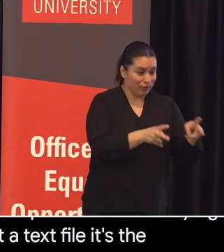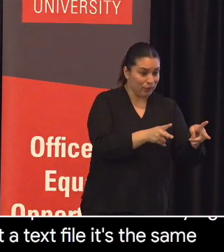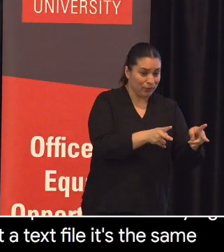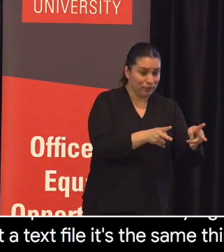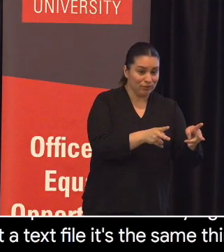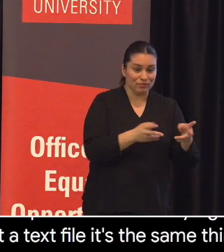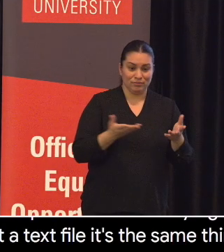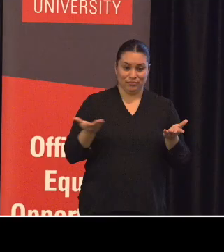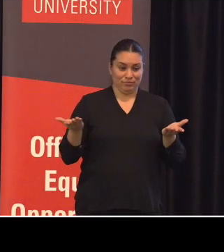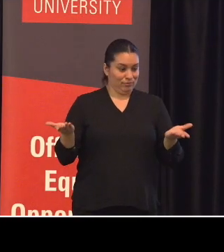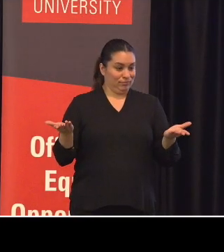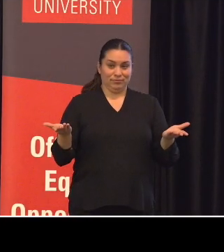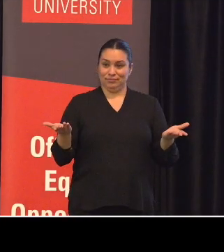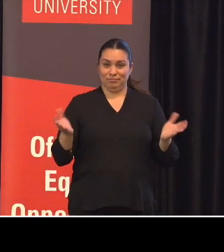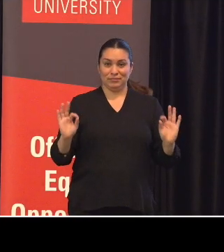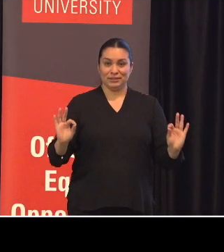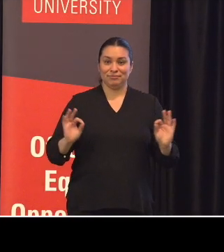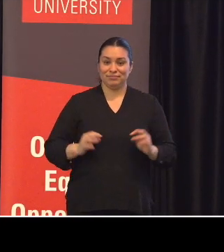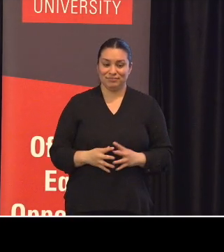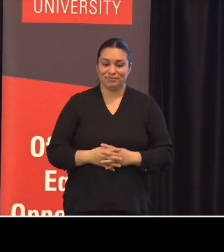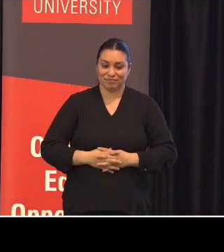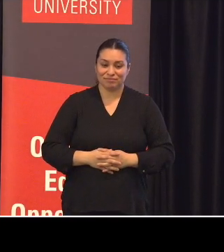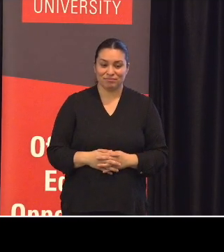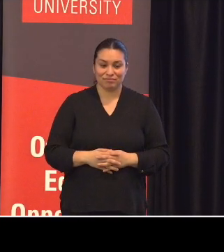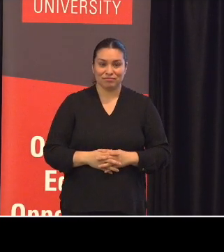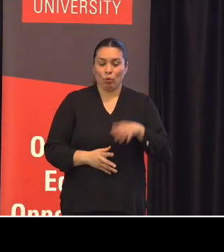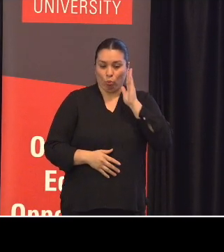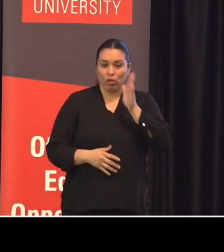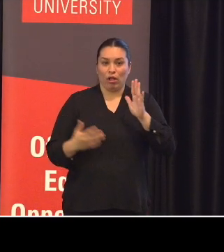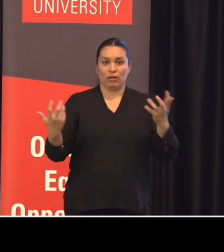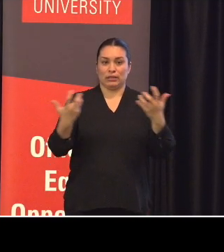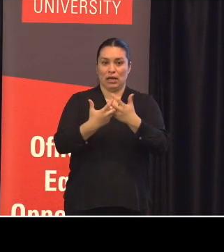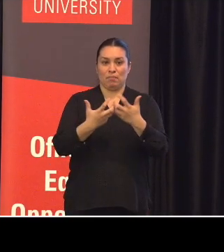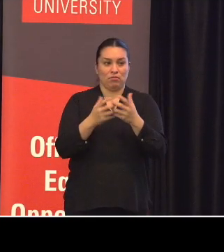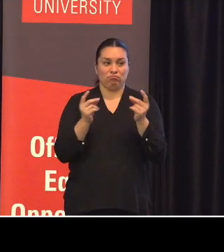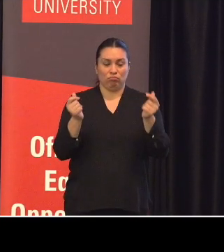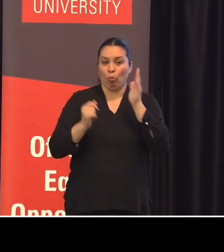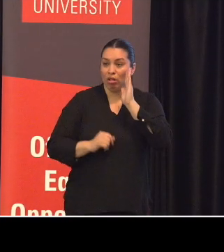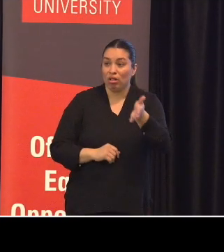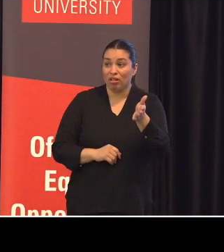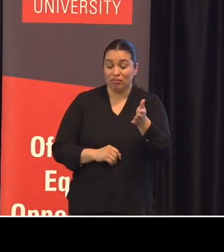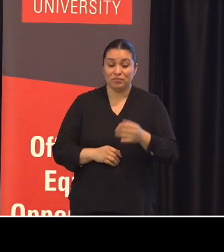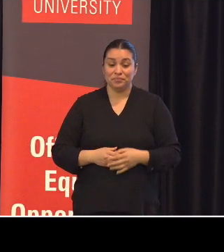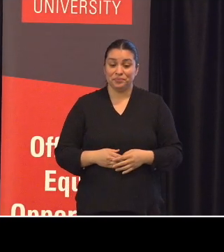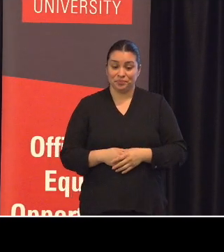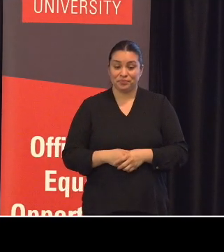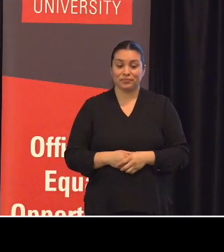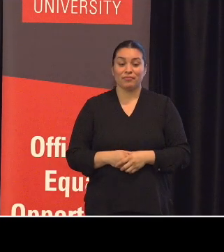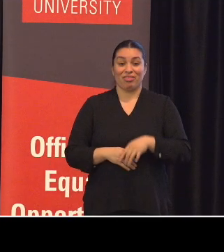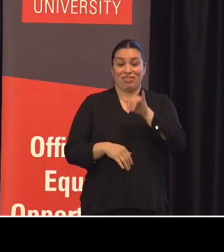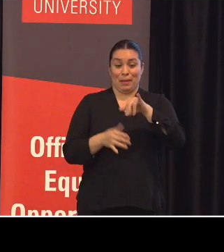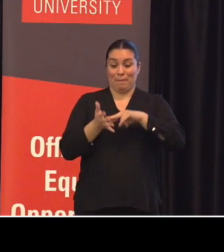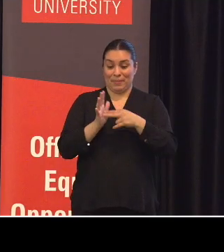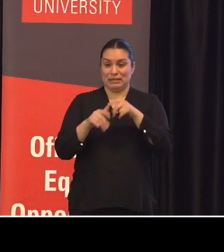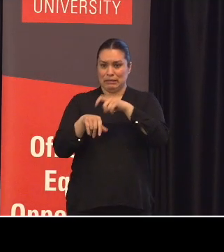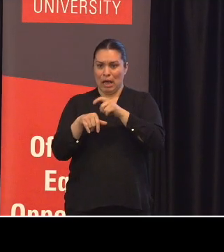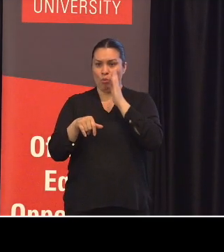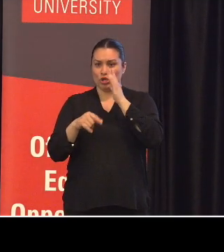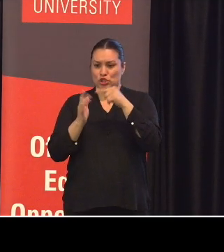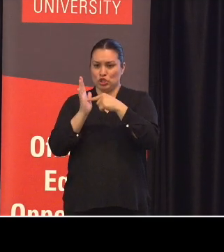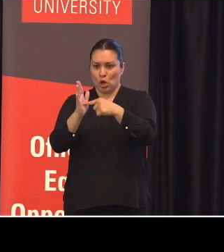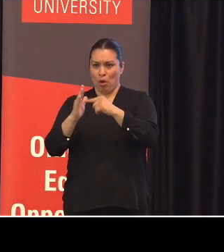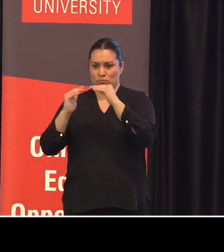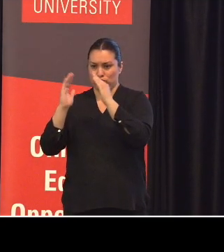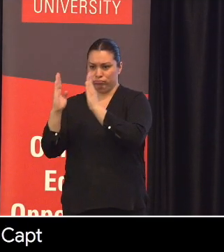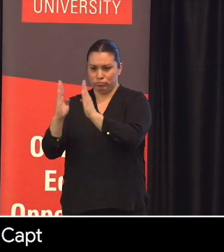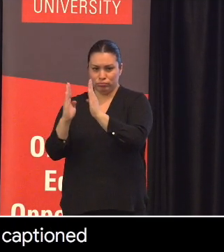same thing as the captions, and it has like the timestamps in it. So you just link that next to your video. And now the video